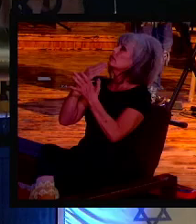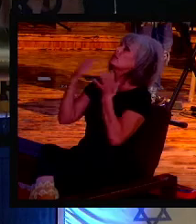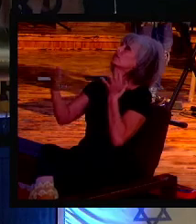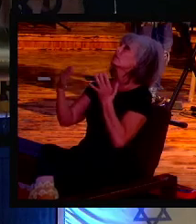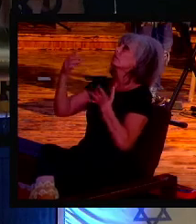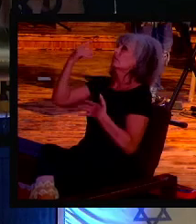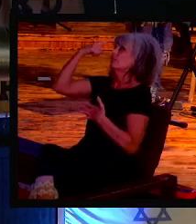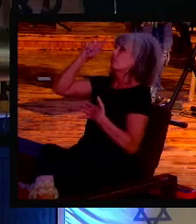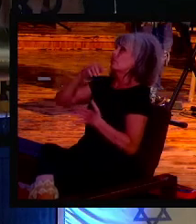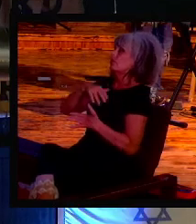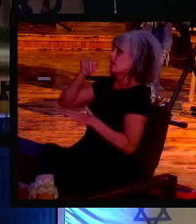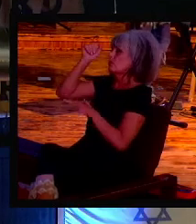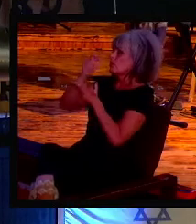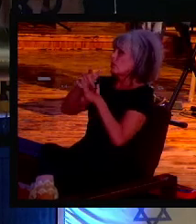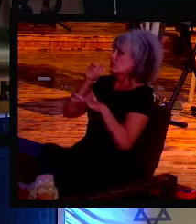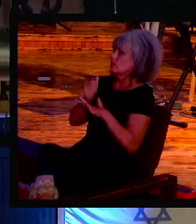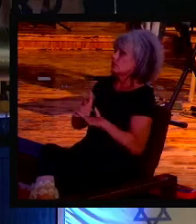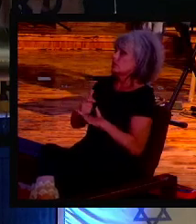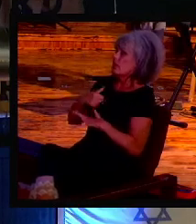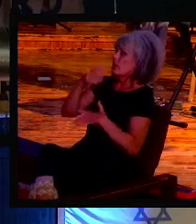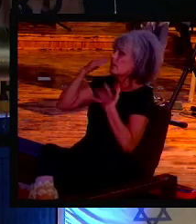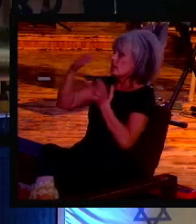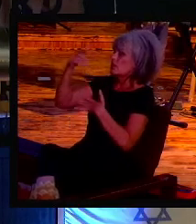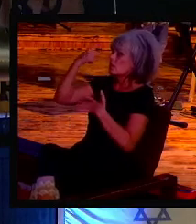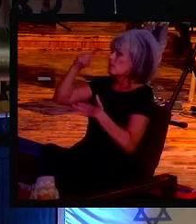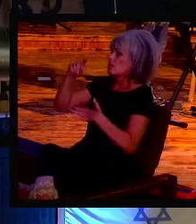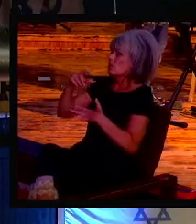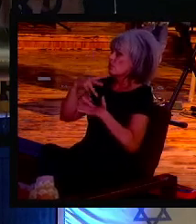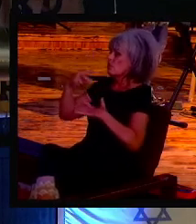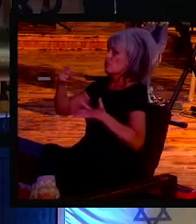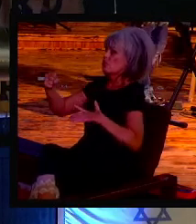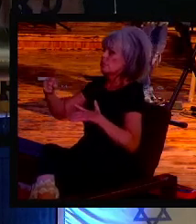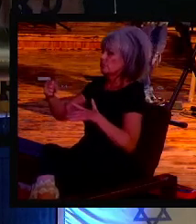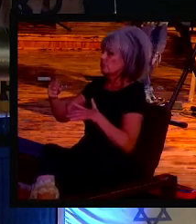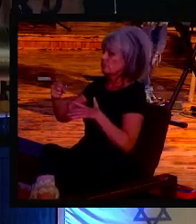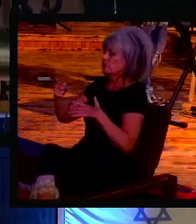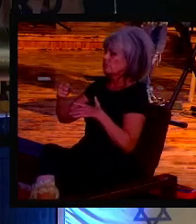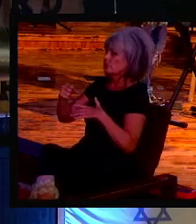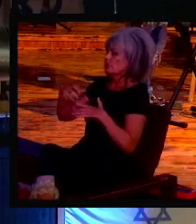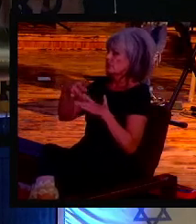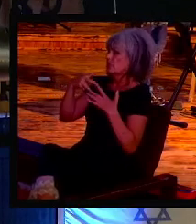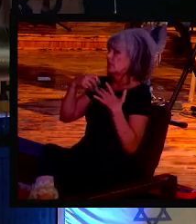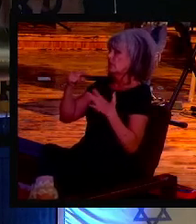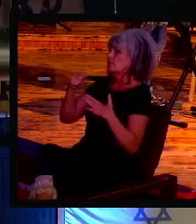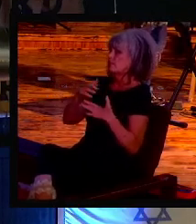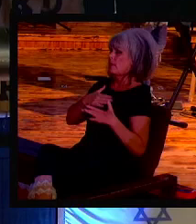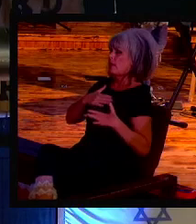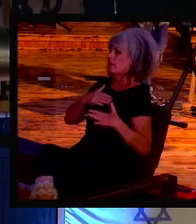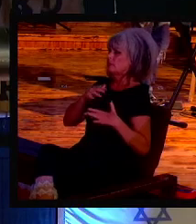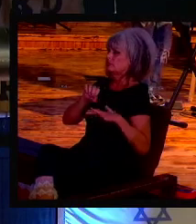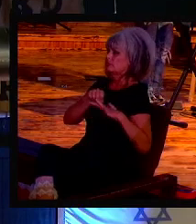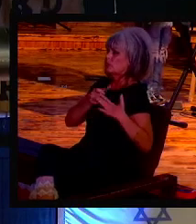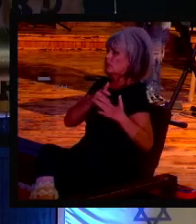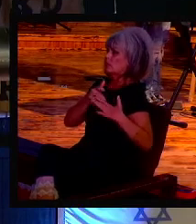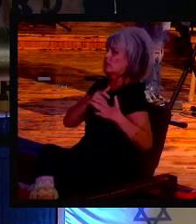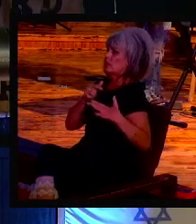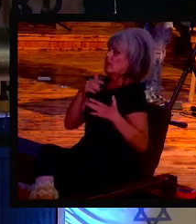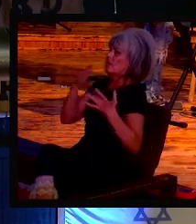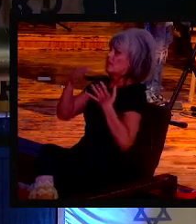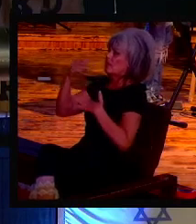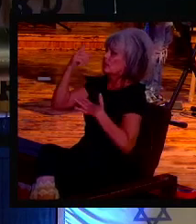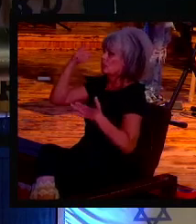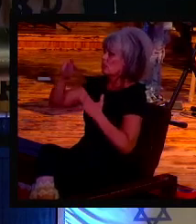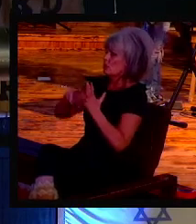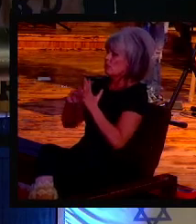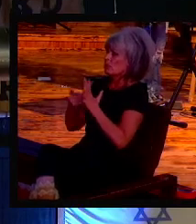for my brothers, my sisters. I thank you for the courage to say, heal my broken heart. I thank you for the